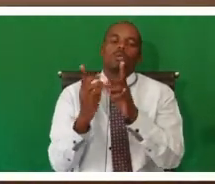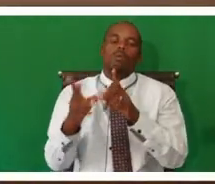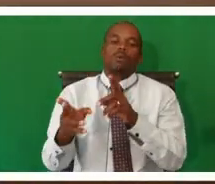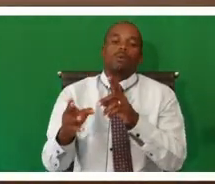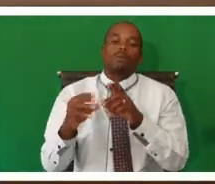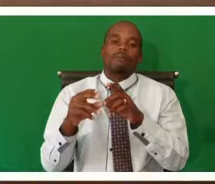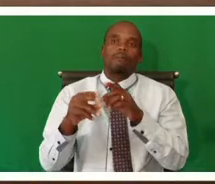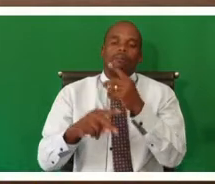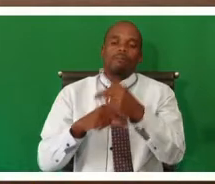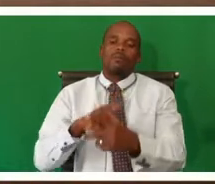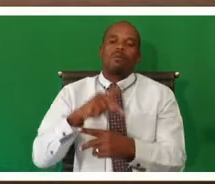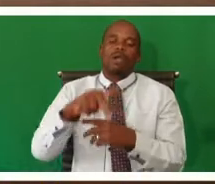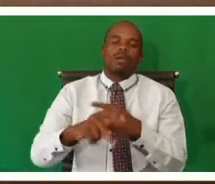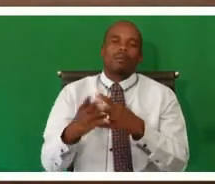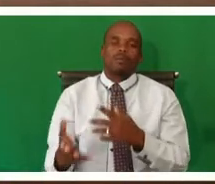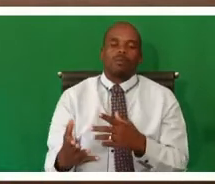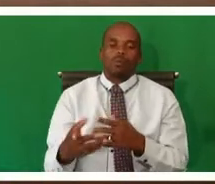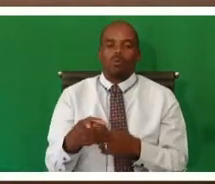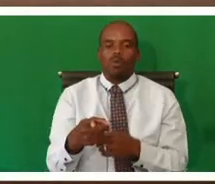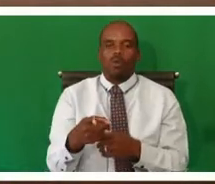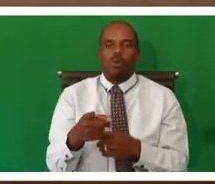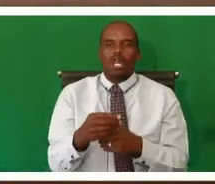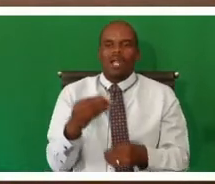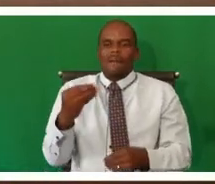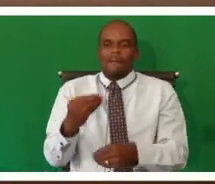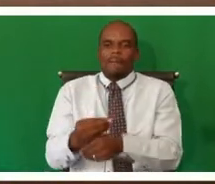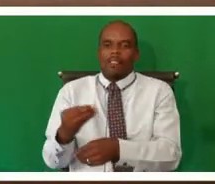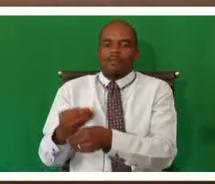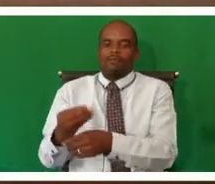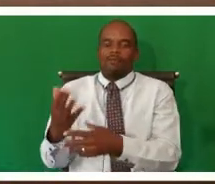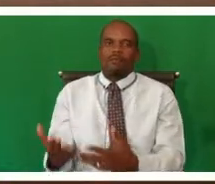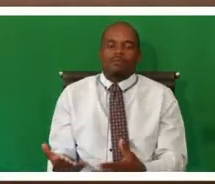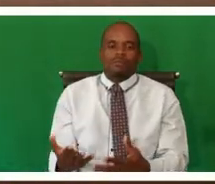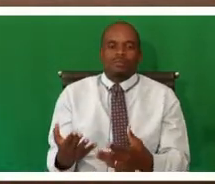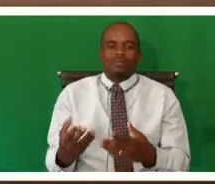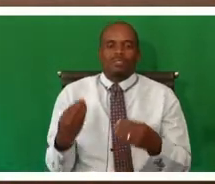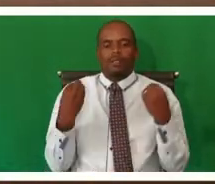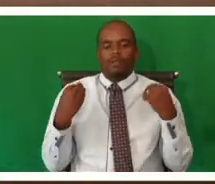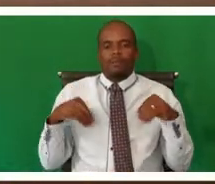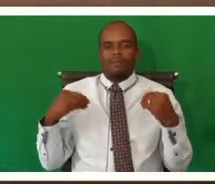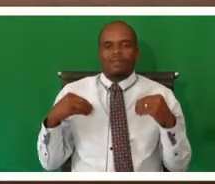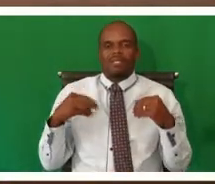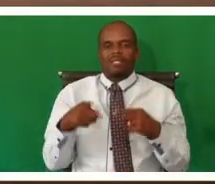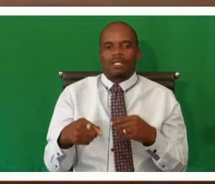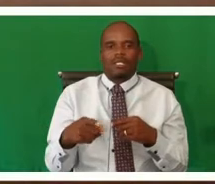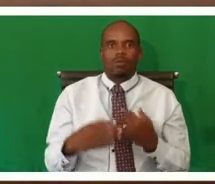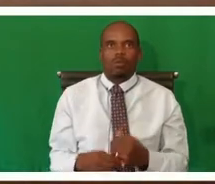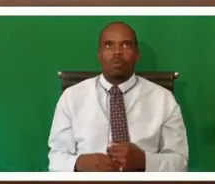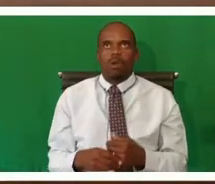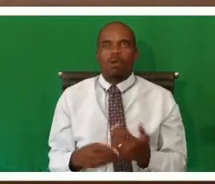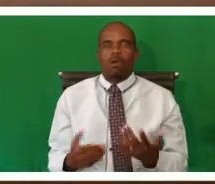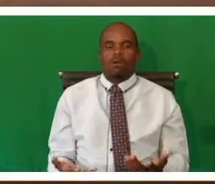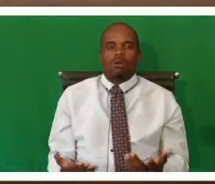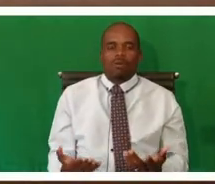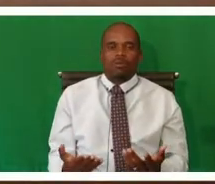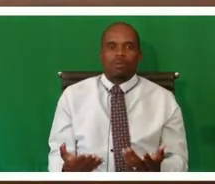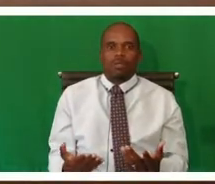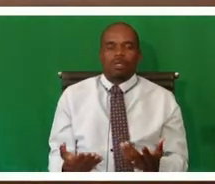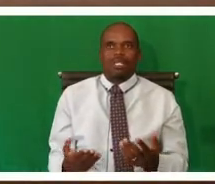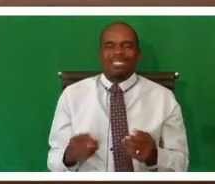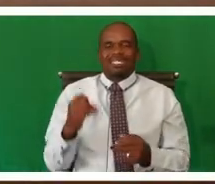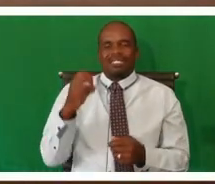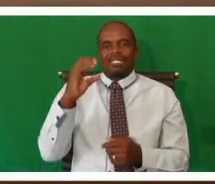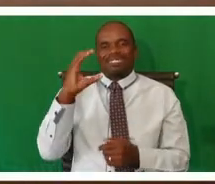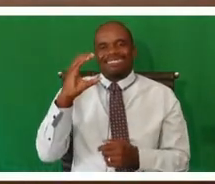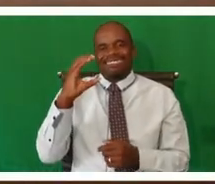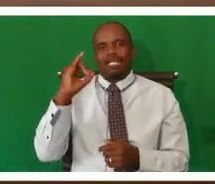road maintenance businesses opportunities to qualify for a minimum of CIDB grading